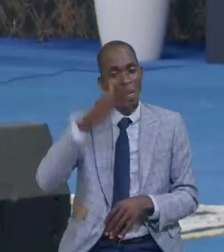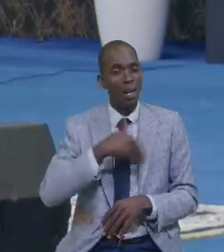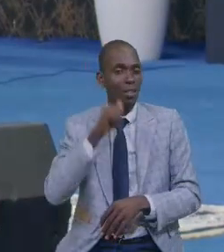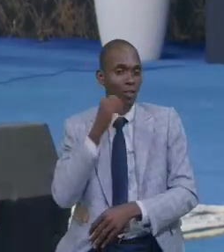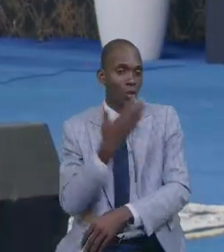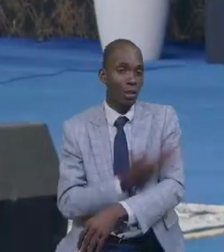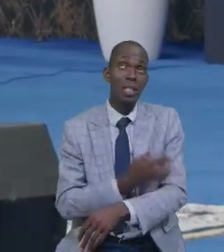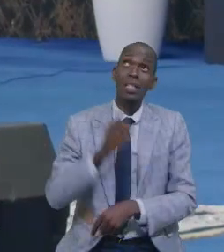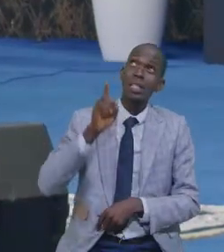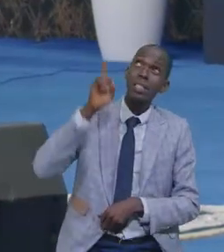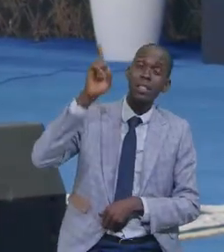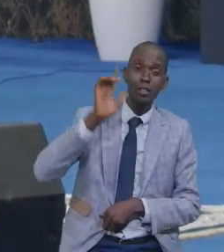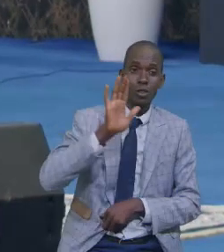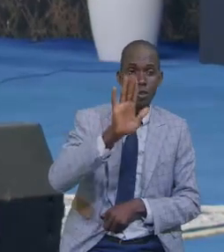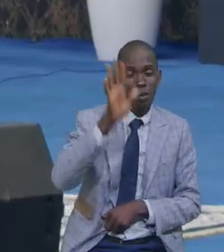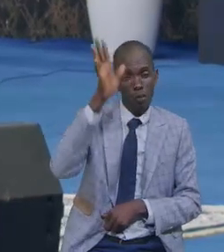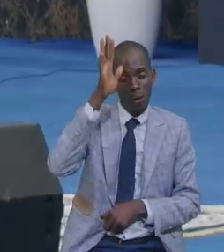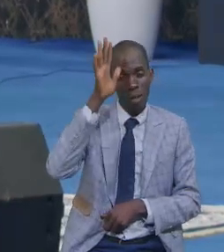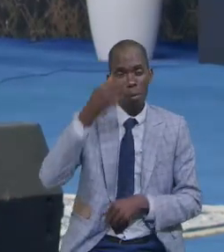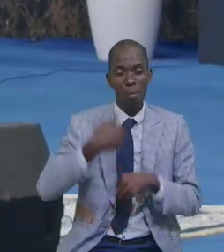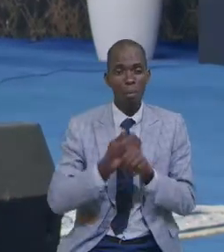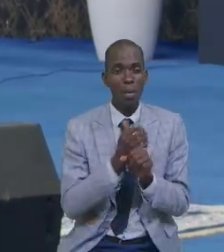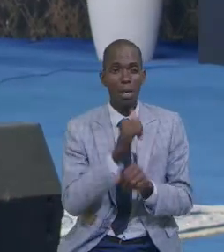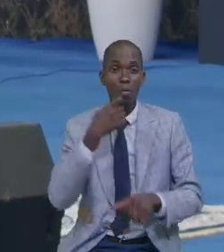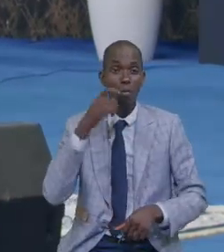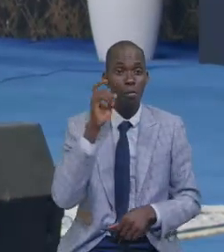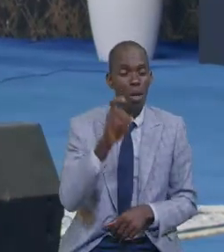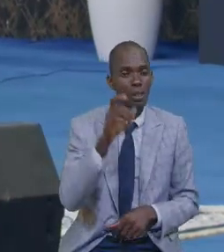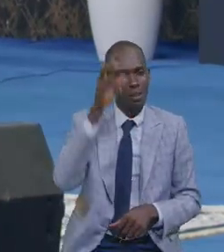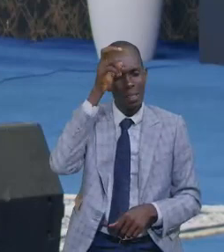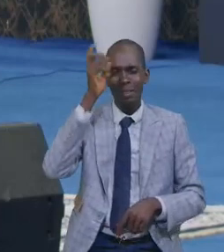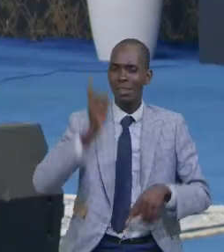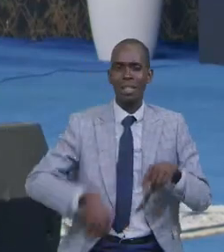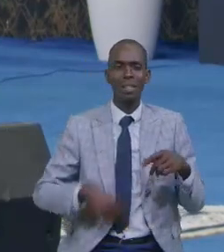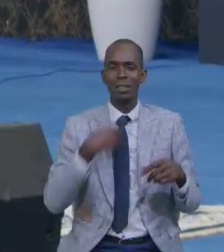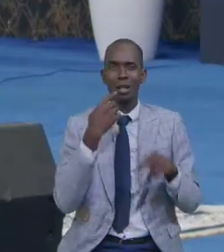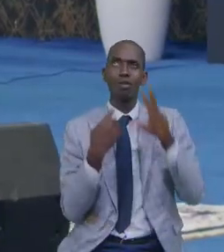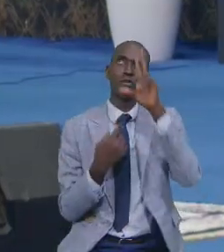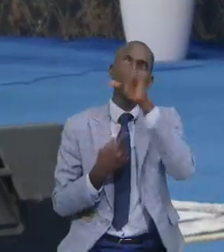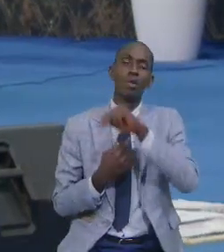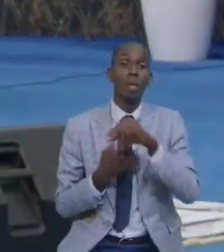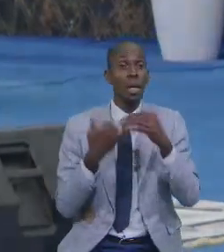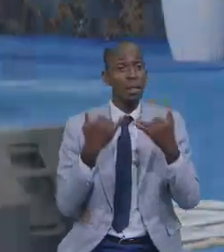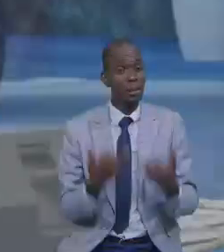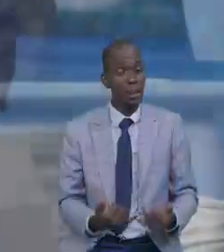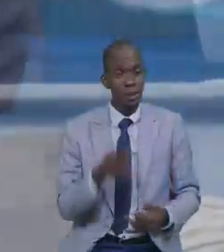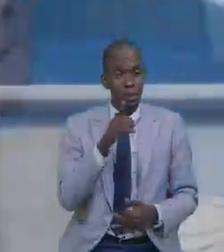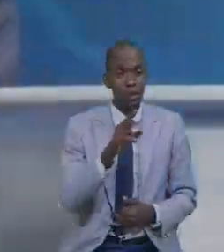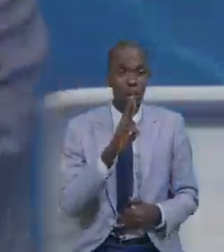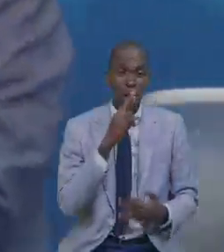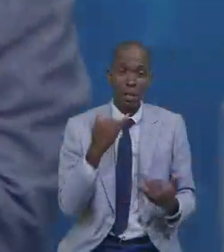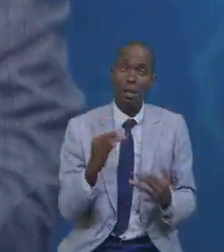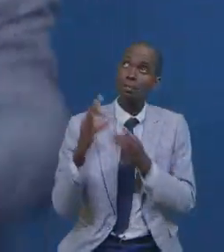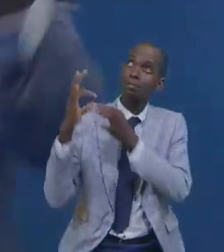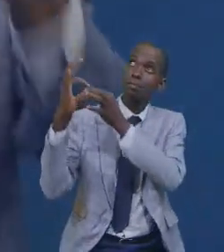he makes a decree, and the devil cannot say no. Now that you become acquainted with the